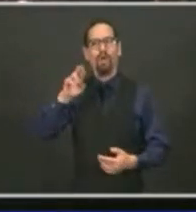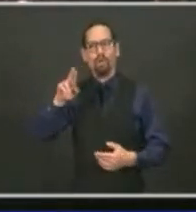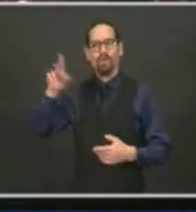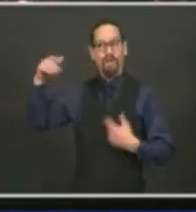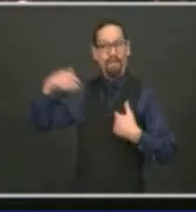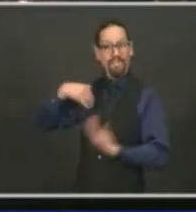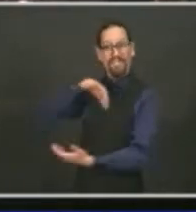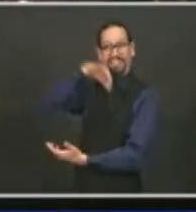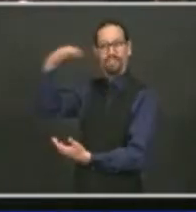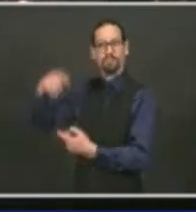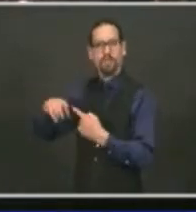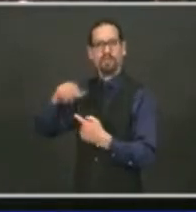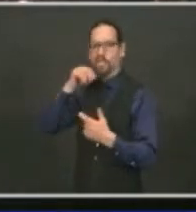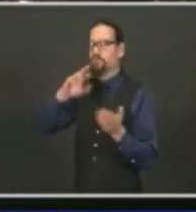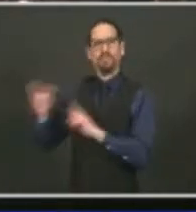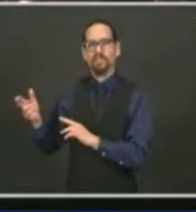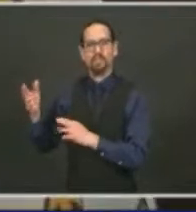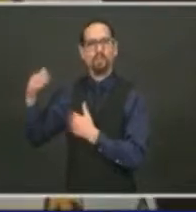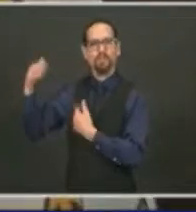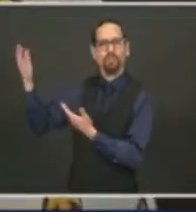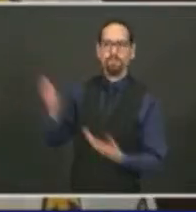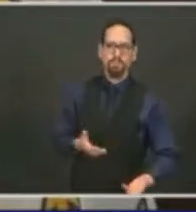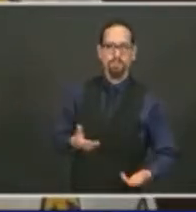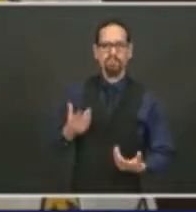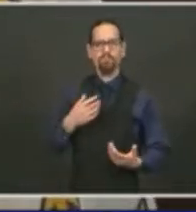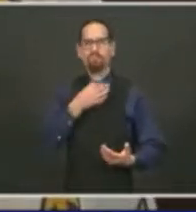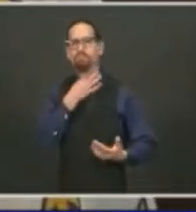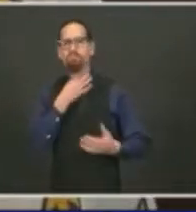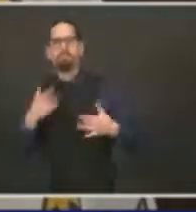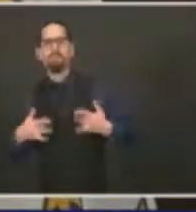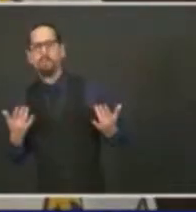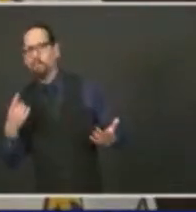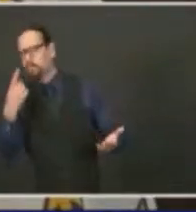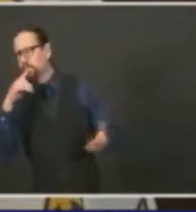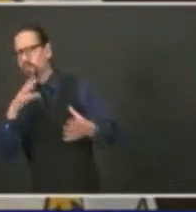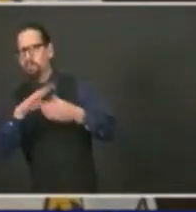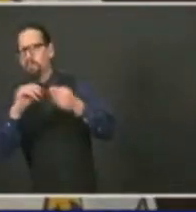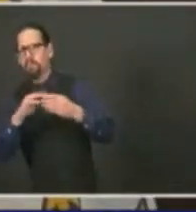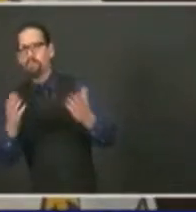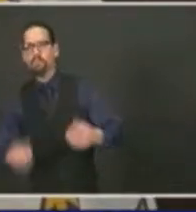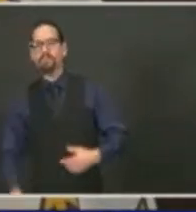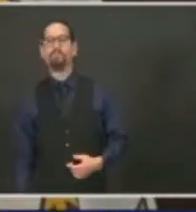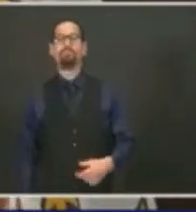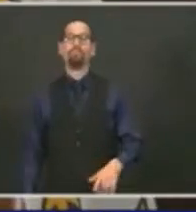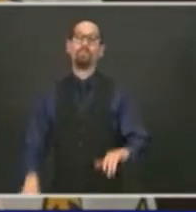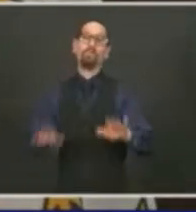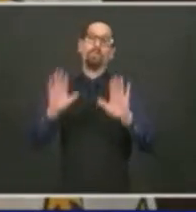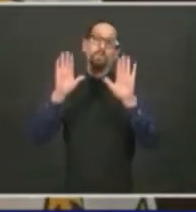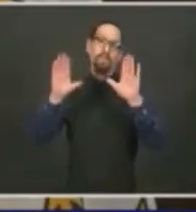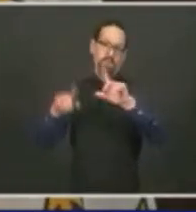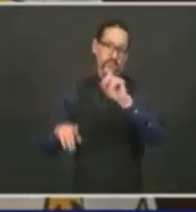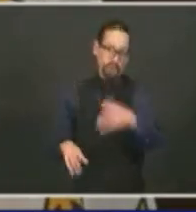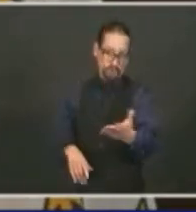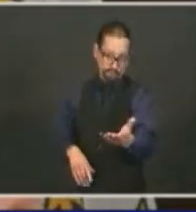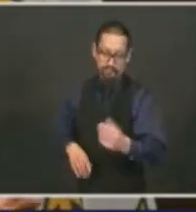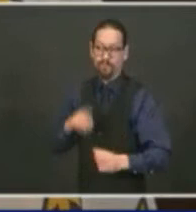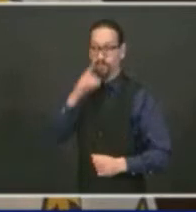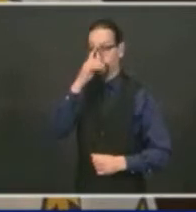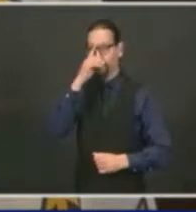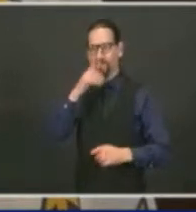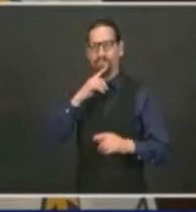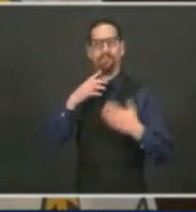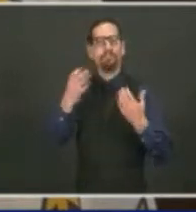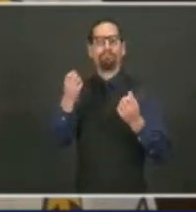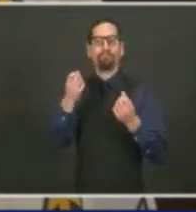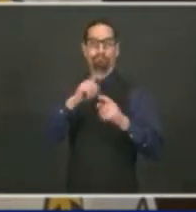it properly. What's the actual situation with that? Yeah, it's a great question. So I think what you're alluding to here is that there's so many unknowns and things we're hearing about every day.